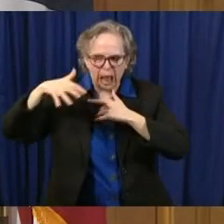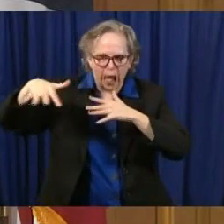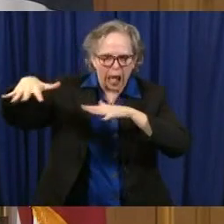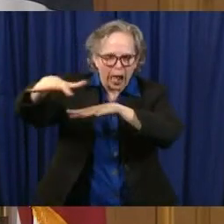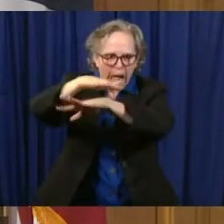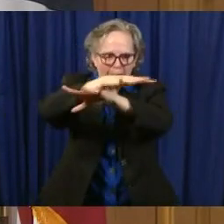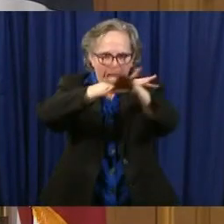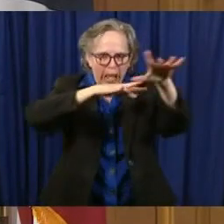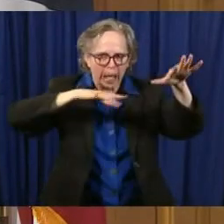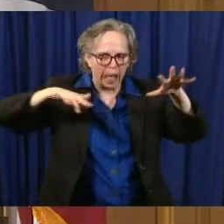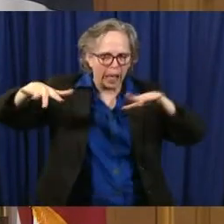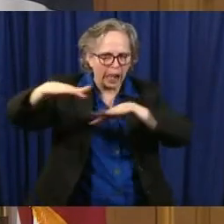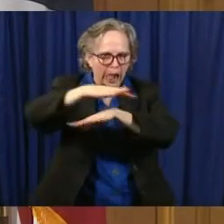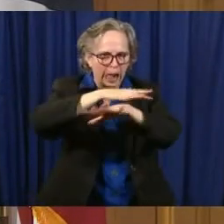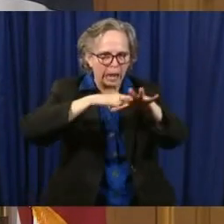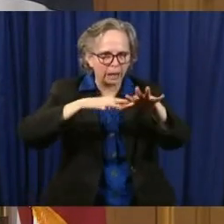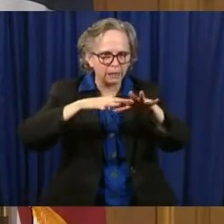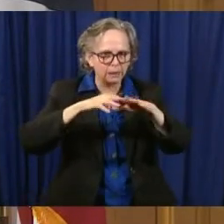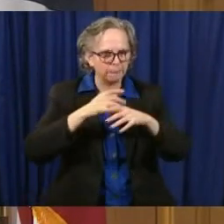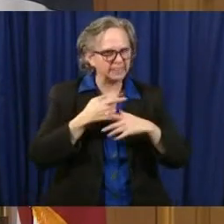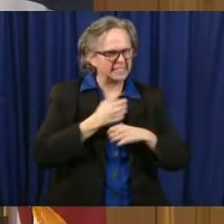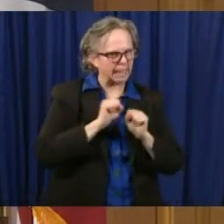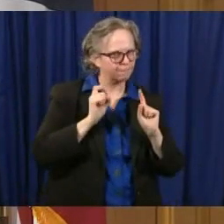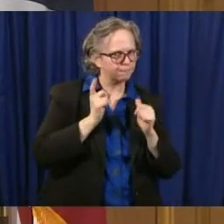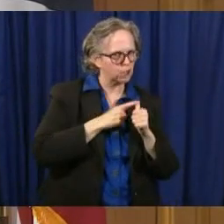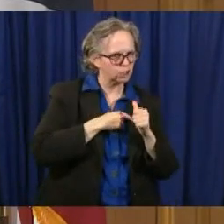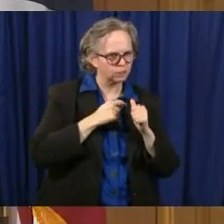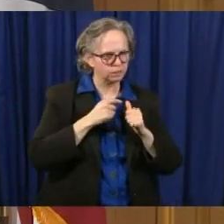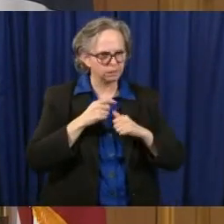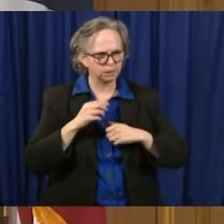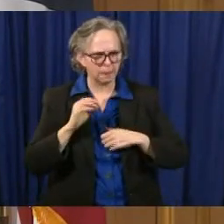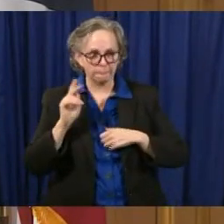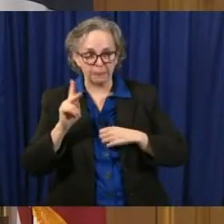people, particularly who are the most vulnerable members of society,